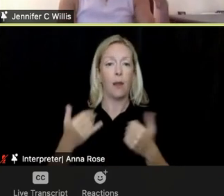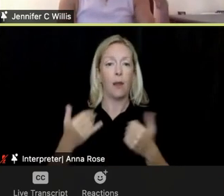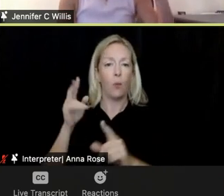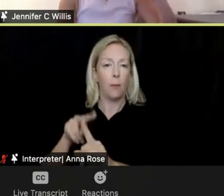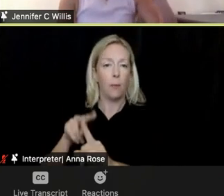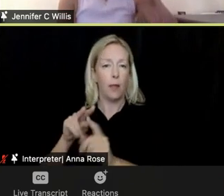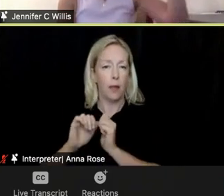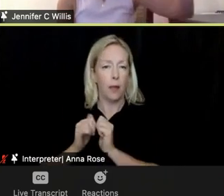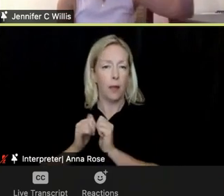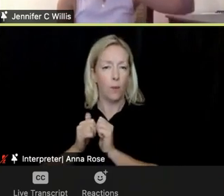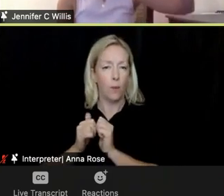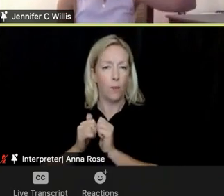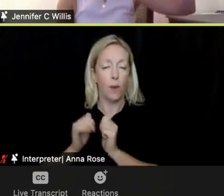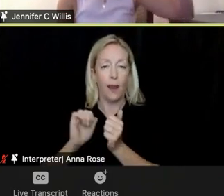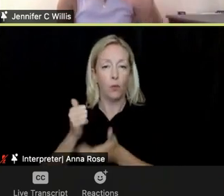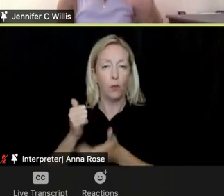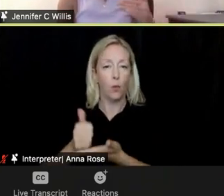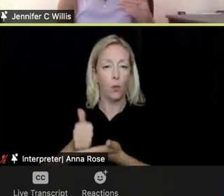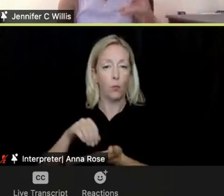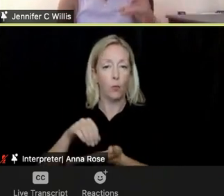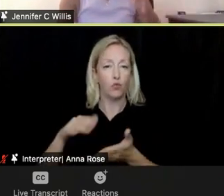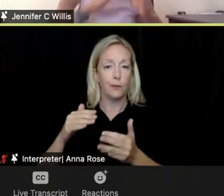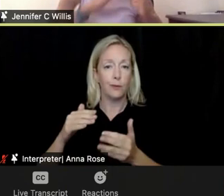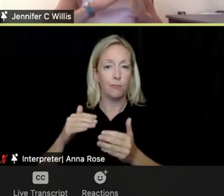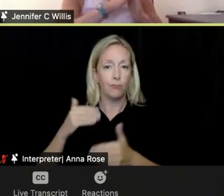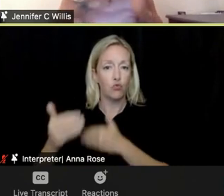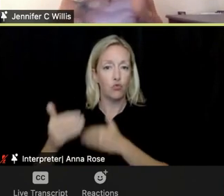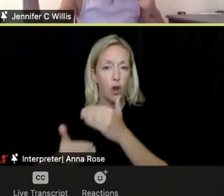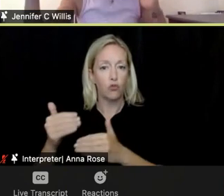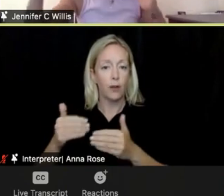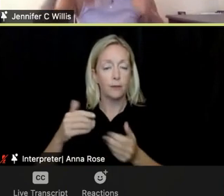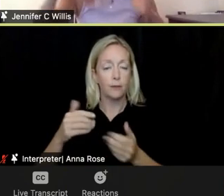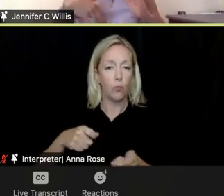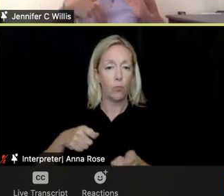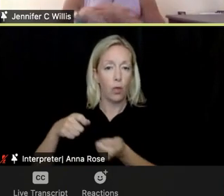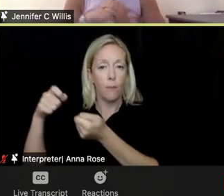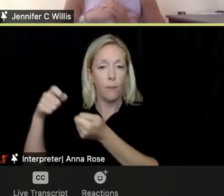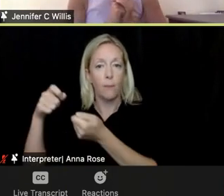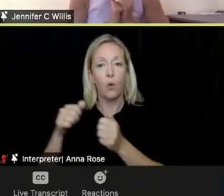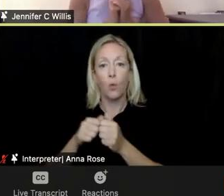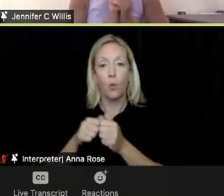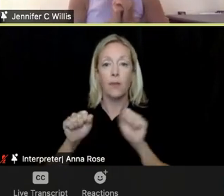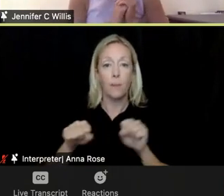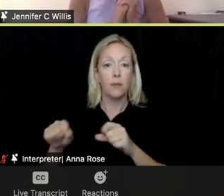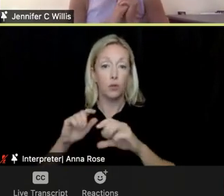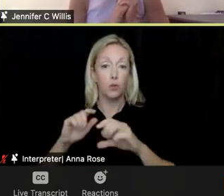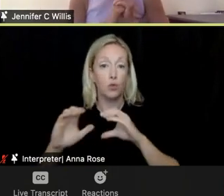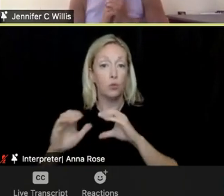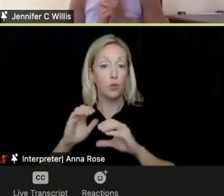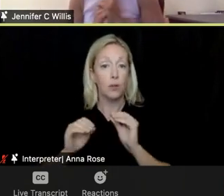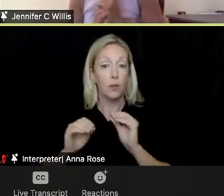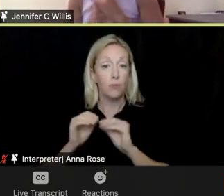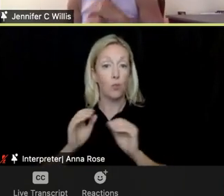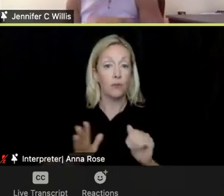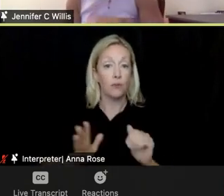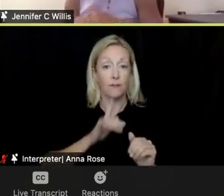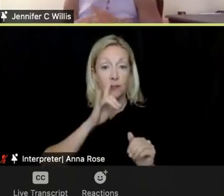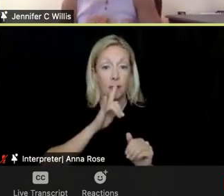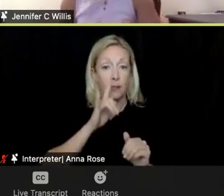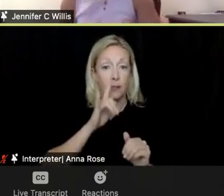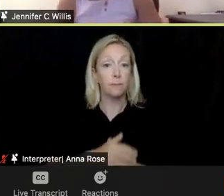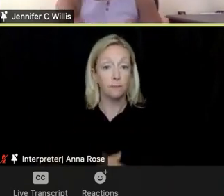where they are and how we're gonna help them progress in their depth and their breadth of communication to